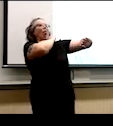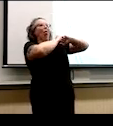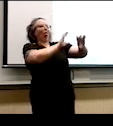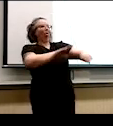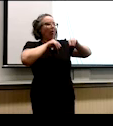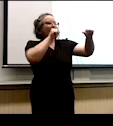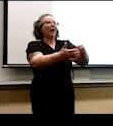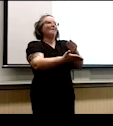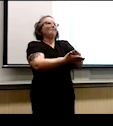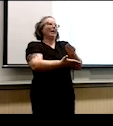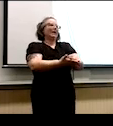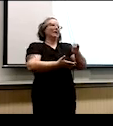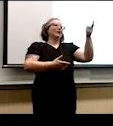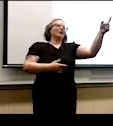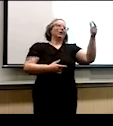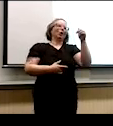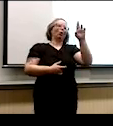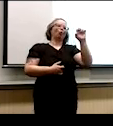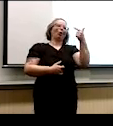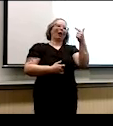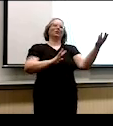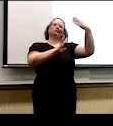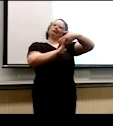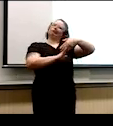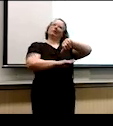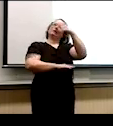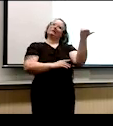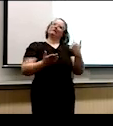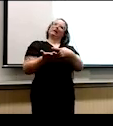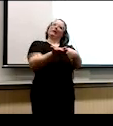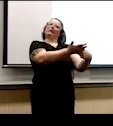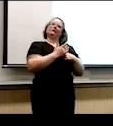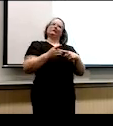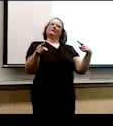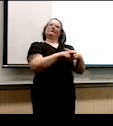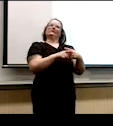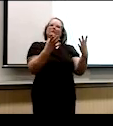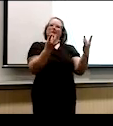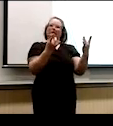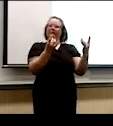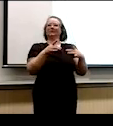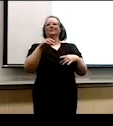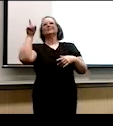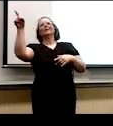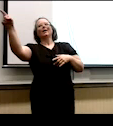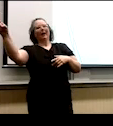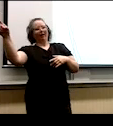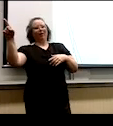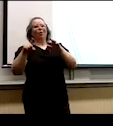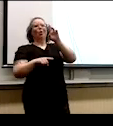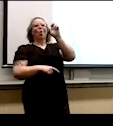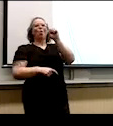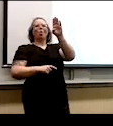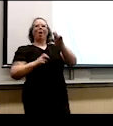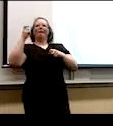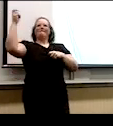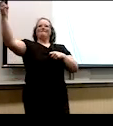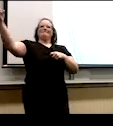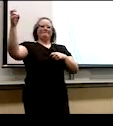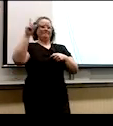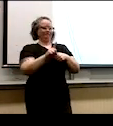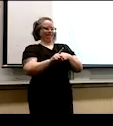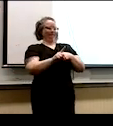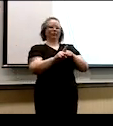So I think there are a small number of people with Down syndrome who don't have trisomy 21, right? You can have a Yeah, the translocation. mosaic, yeah. Well, not even mosaic, I think they